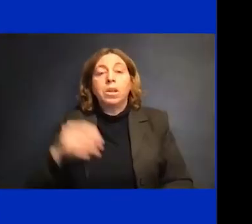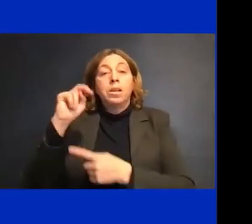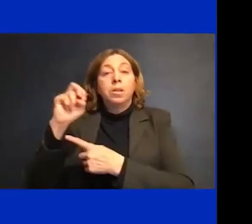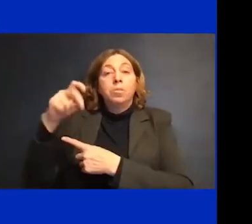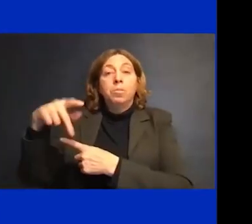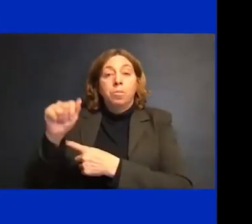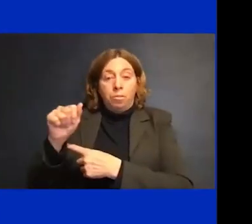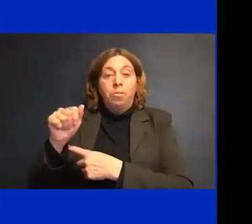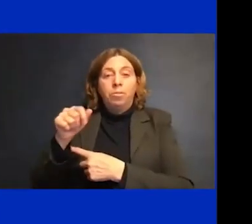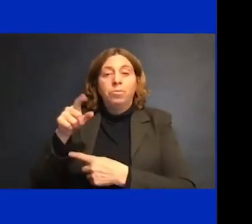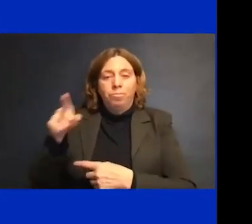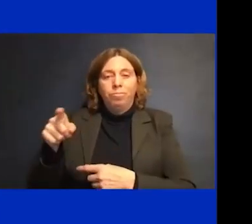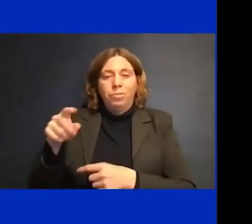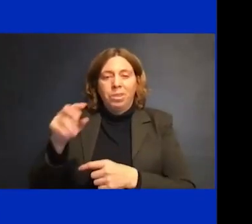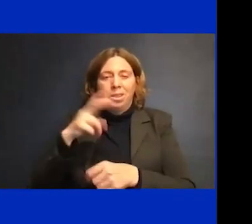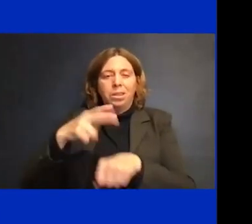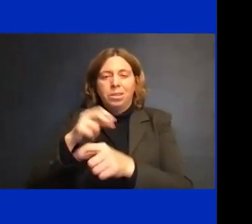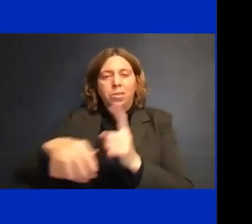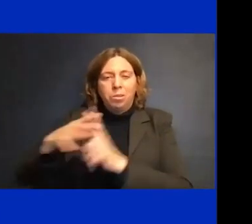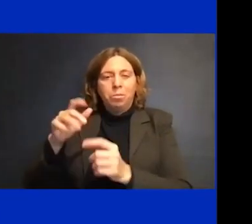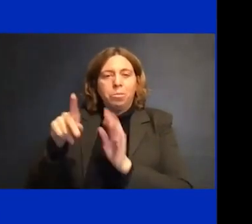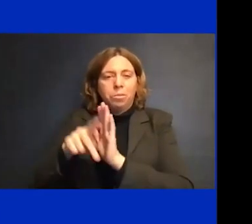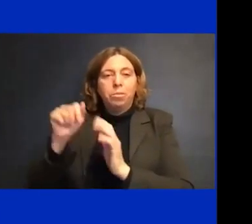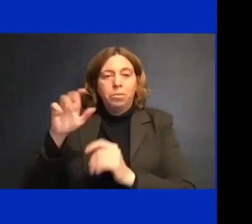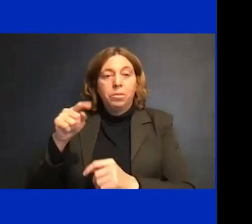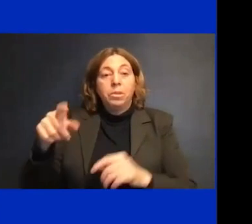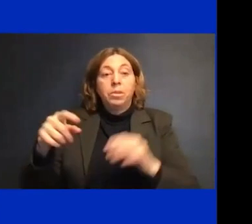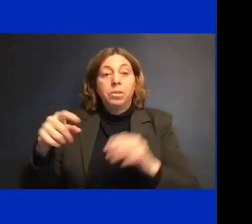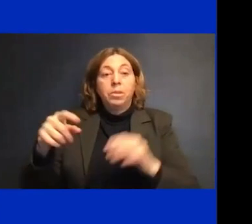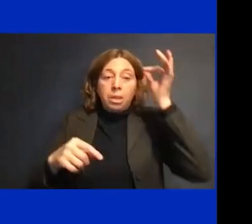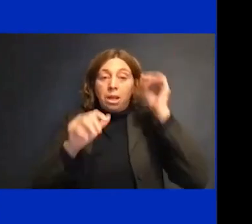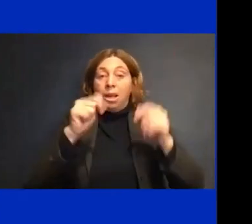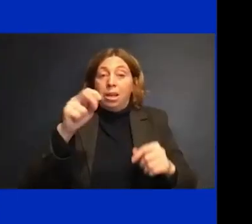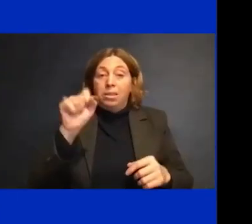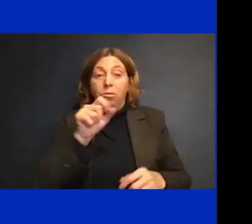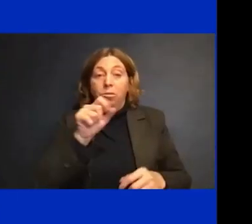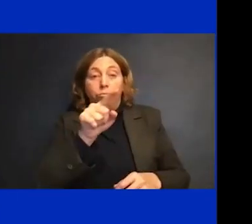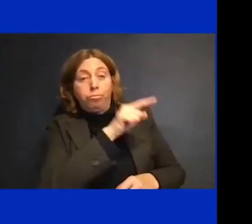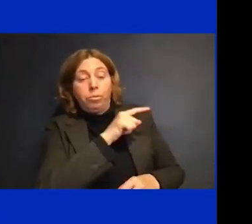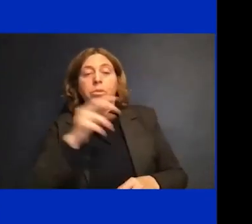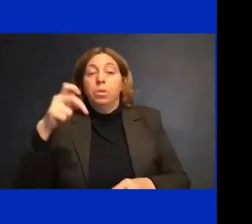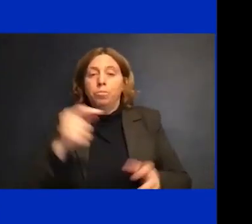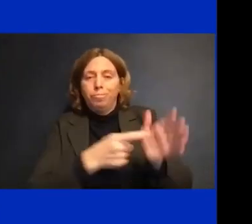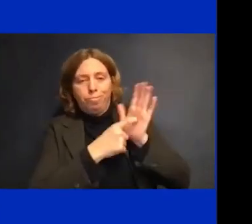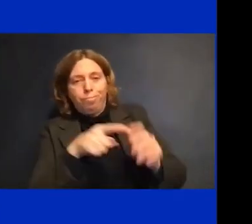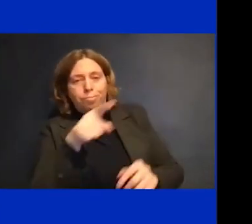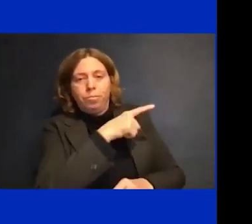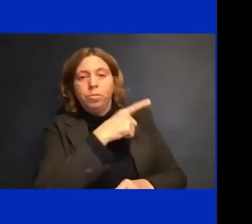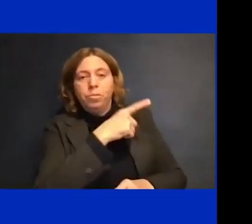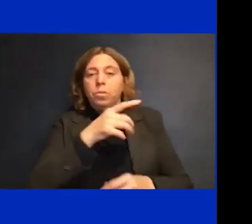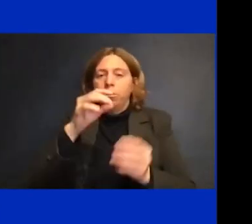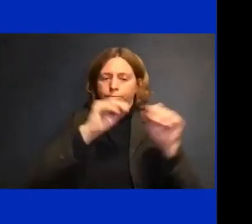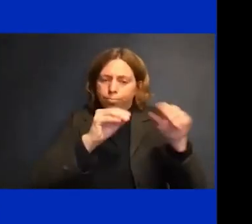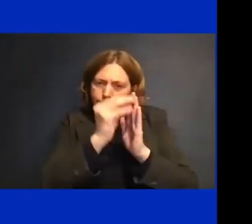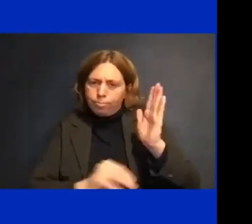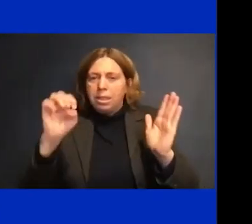The National Environmental Policy Act. Federal agencies are required by NEPA to prepare an EIS